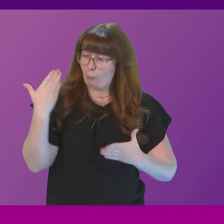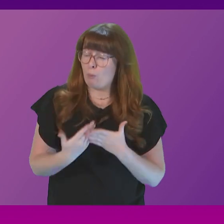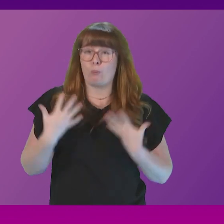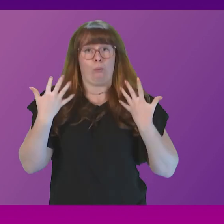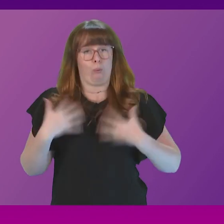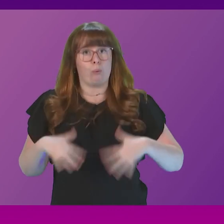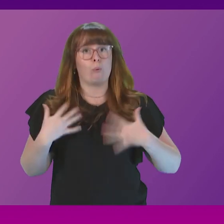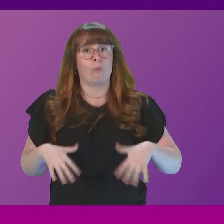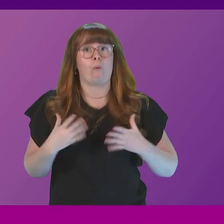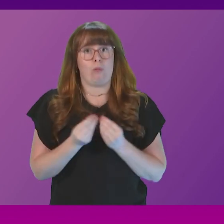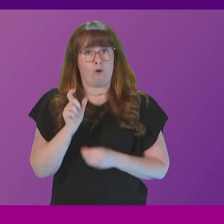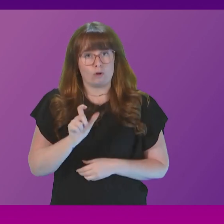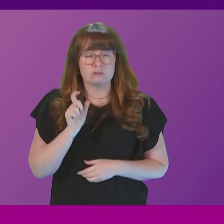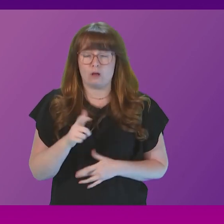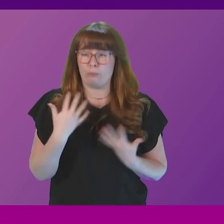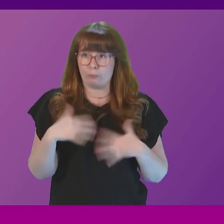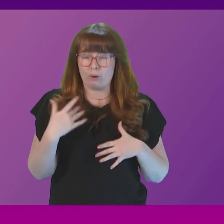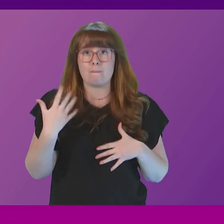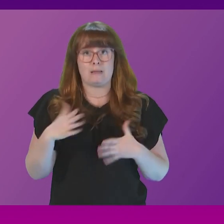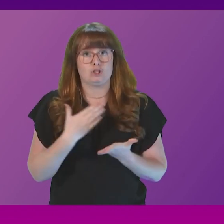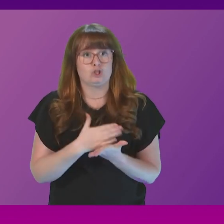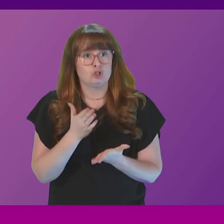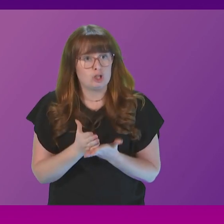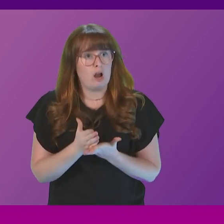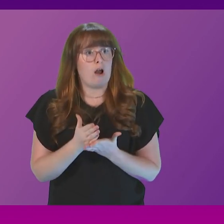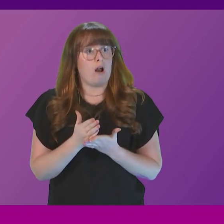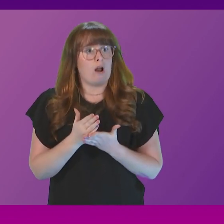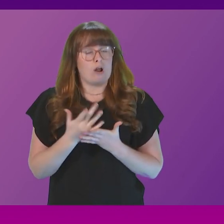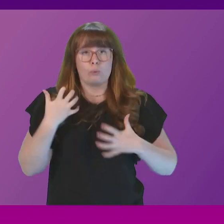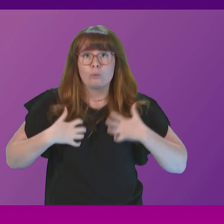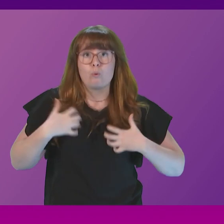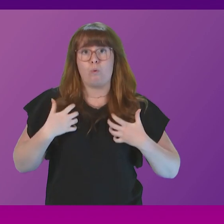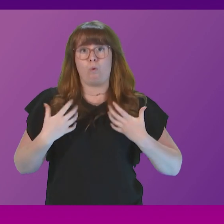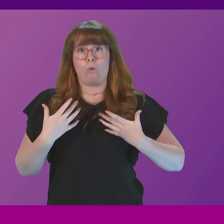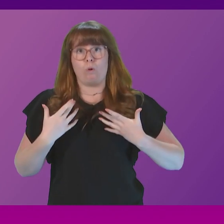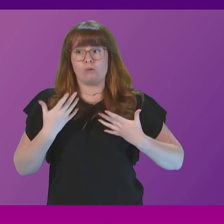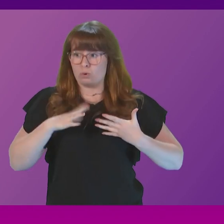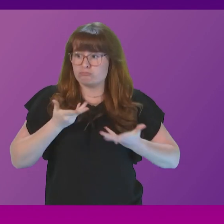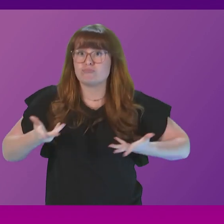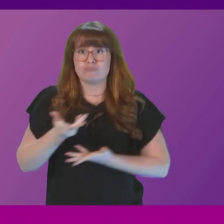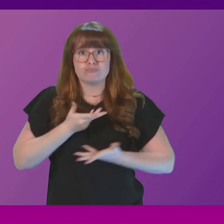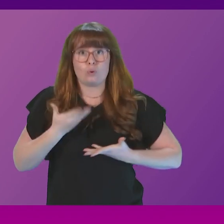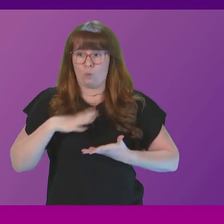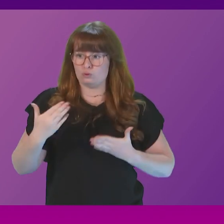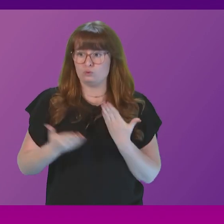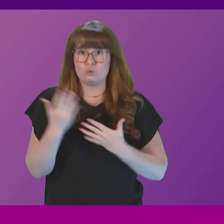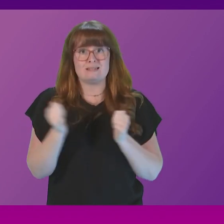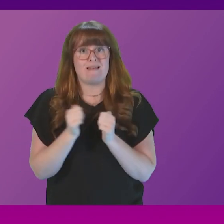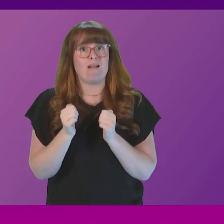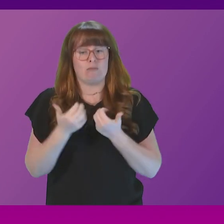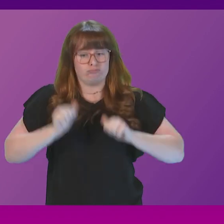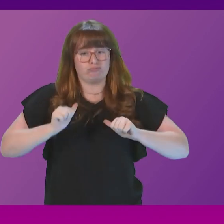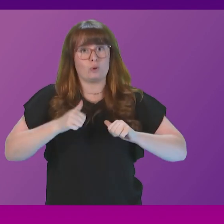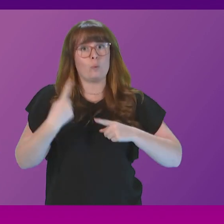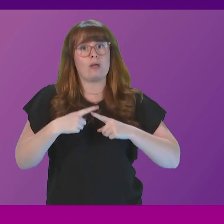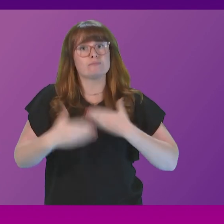government with COSLA. There was a shared endeavour and desire to try to get movement on the new deal as quick as possible. So I've got a fair